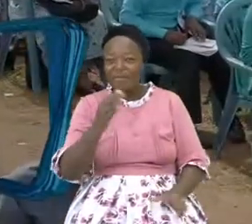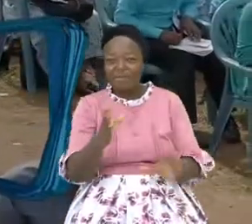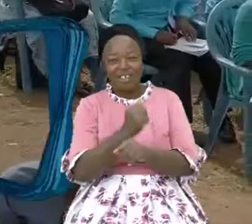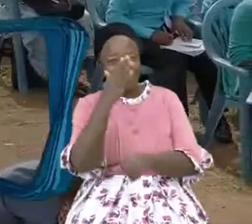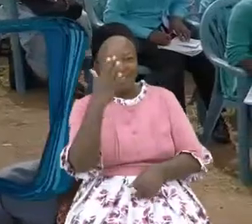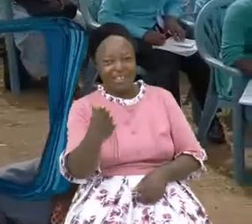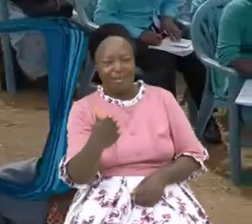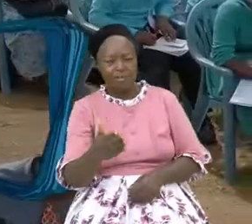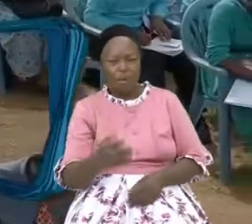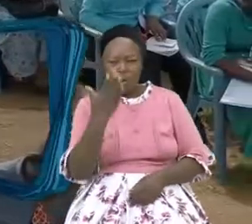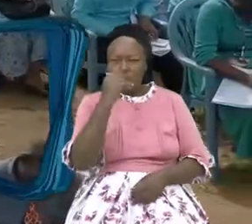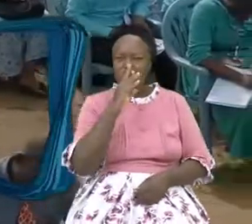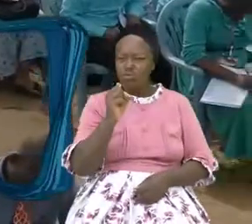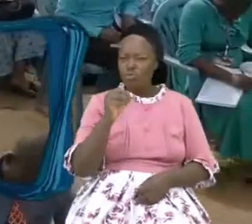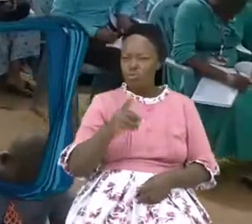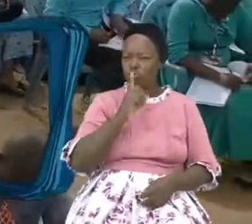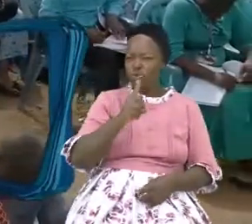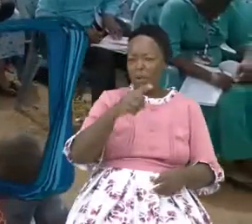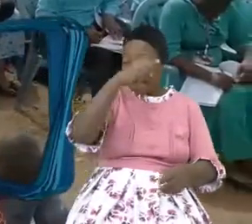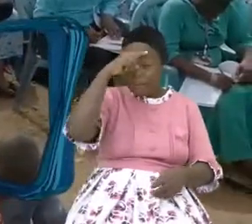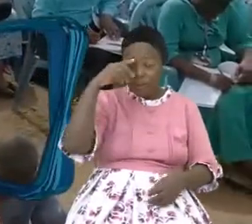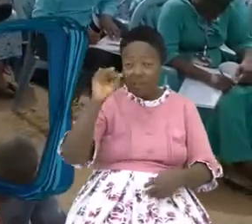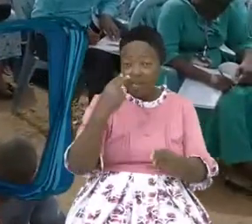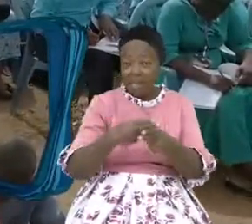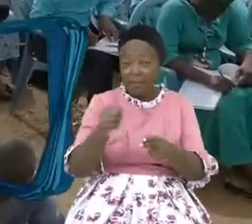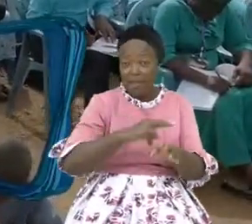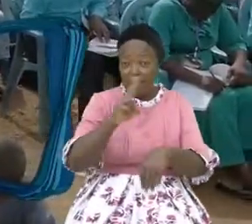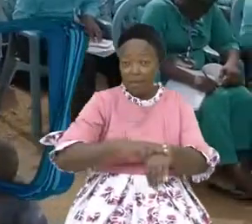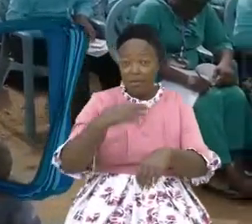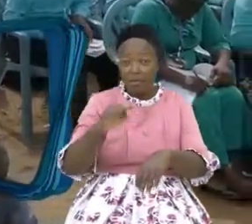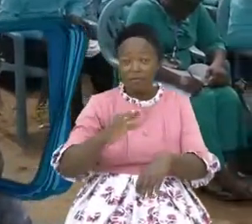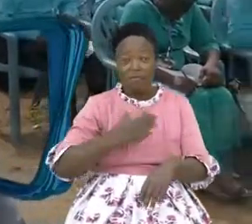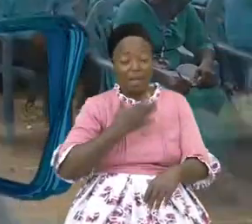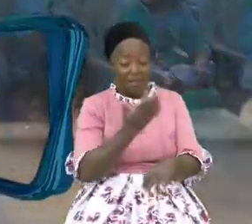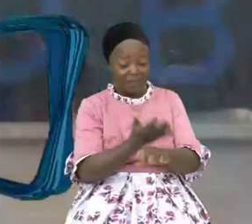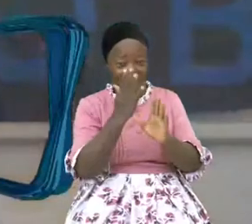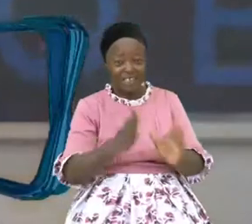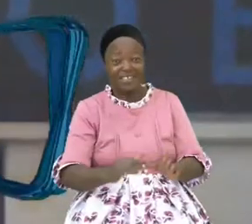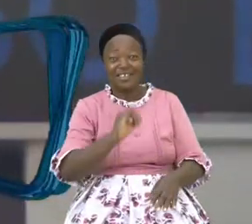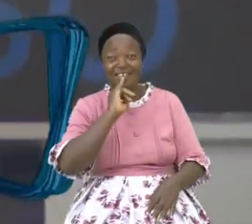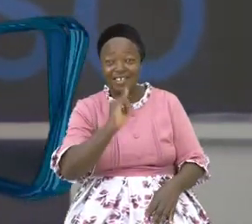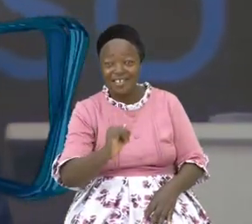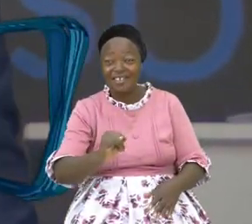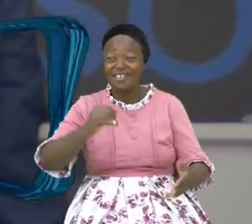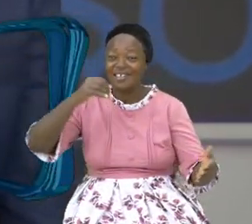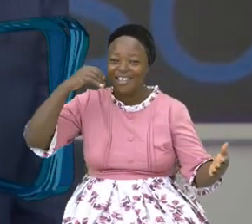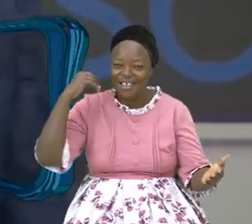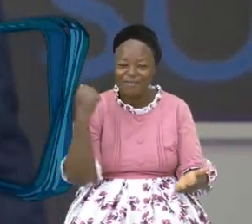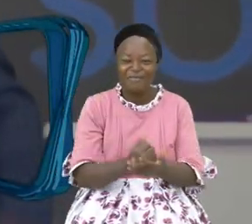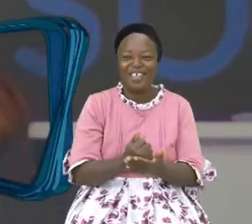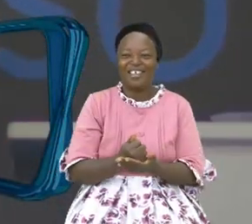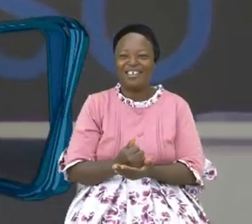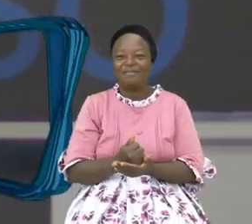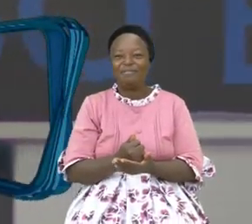so sure? Because the name, the nature of my advocate is